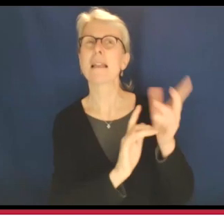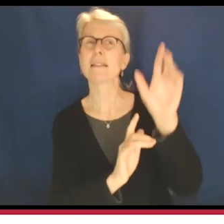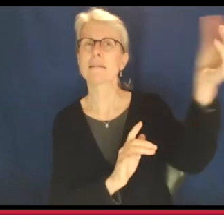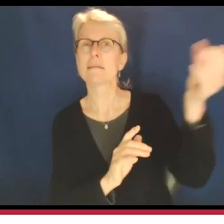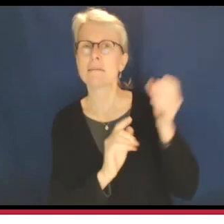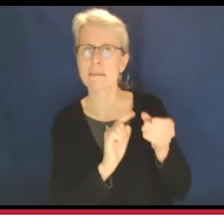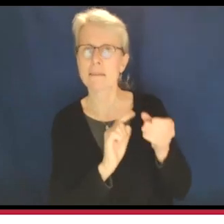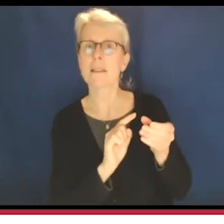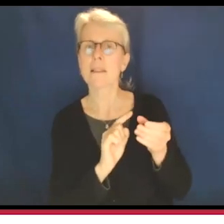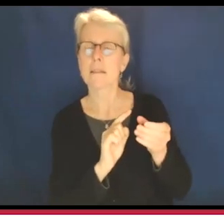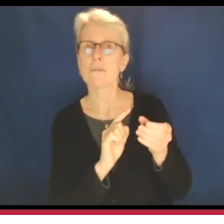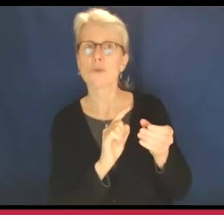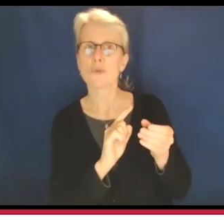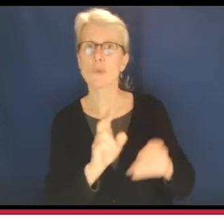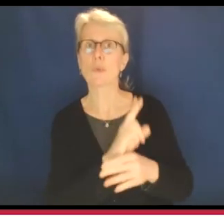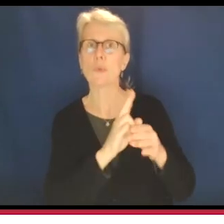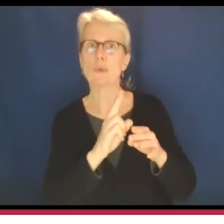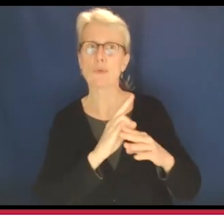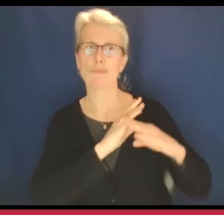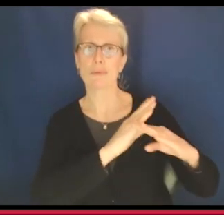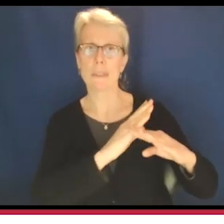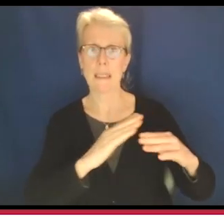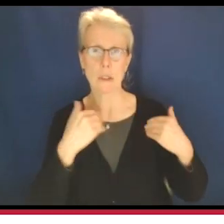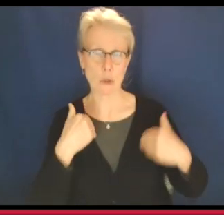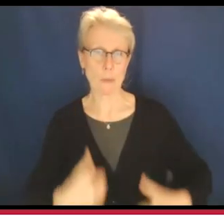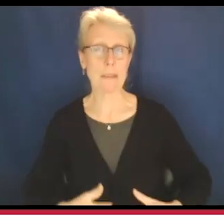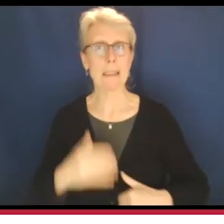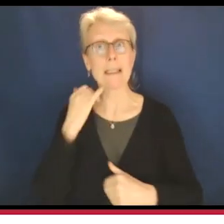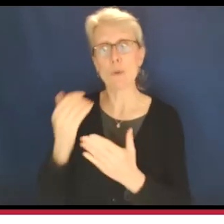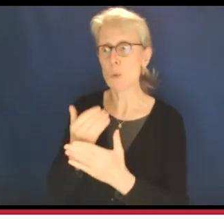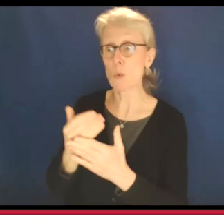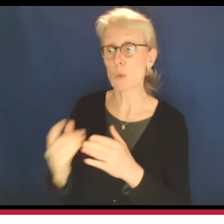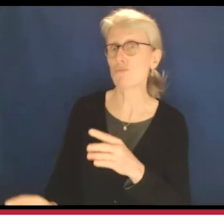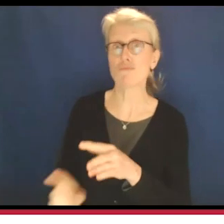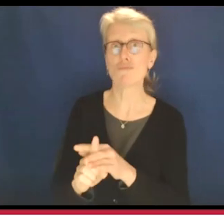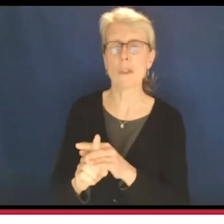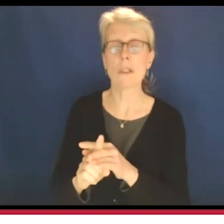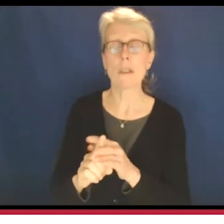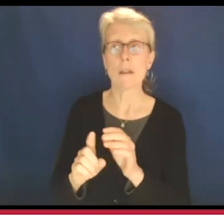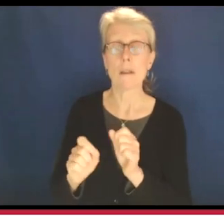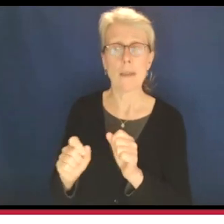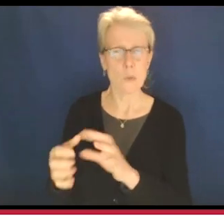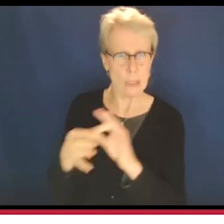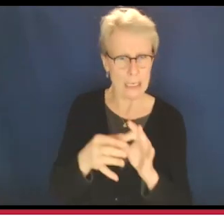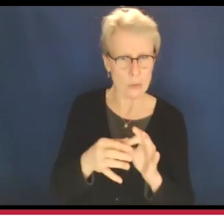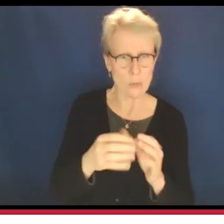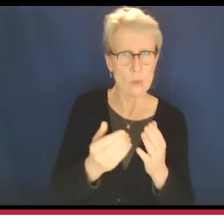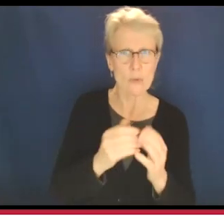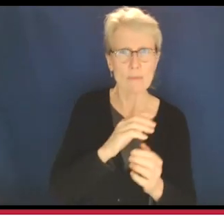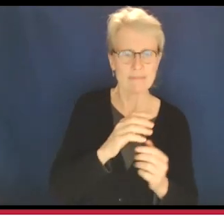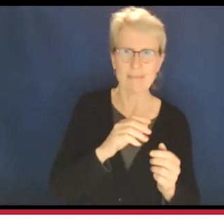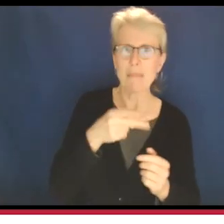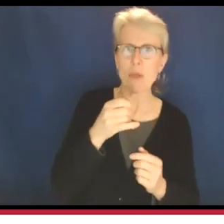if something new comes up that's related to one of those pathogens that's been studied, we can